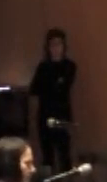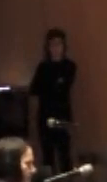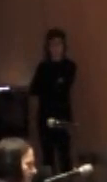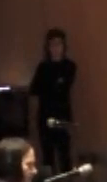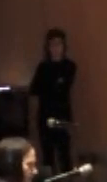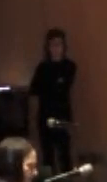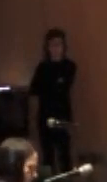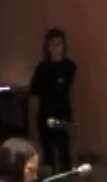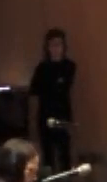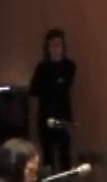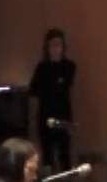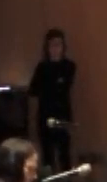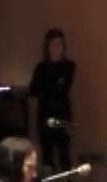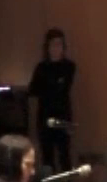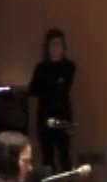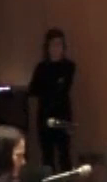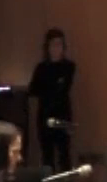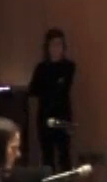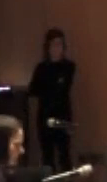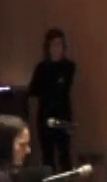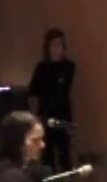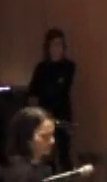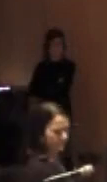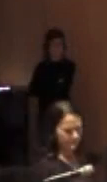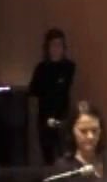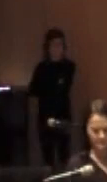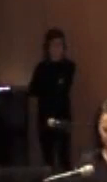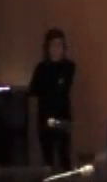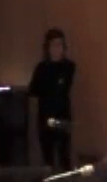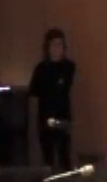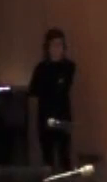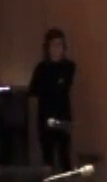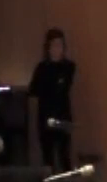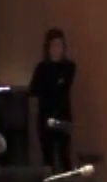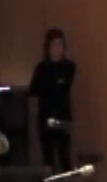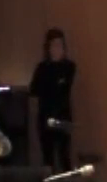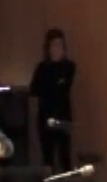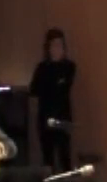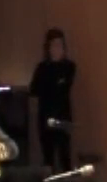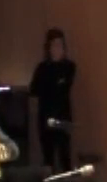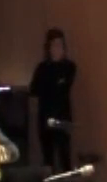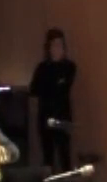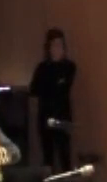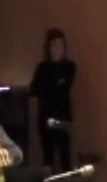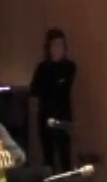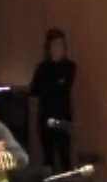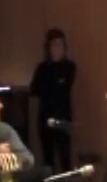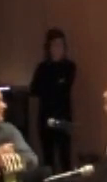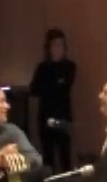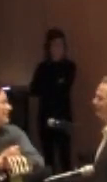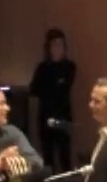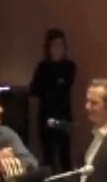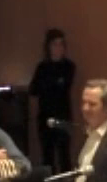um you're I'm thinking you're here and you can sit down when you want to and then